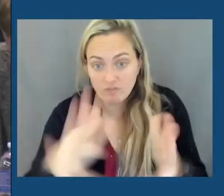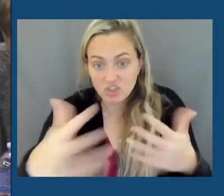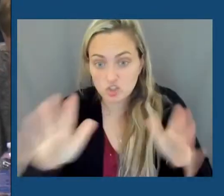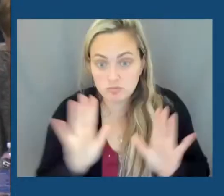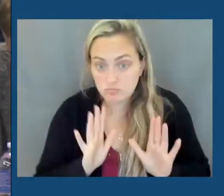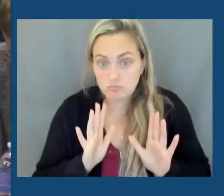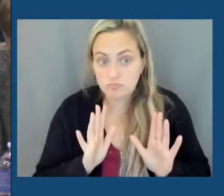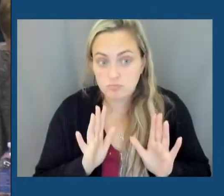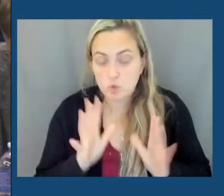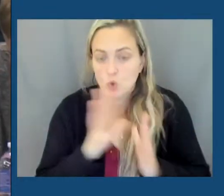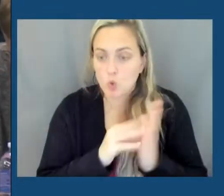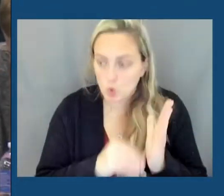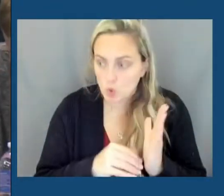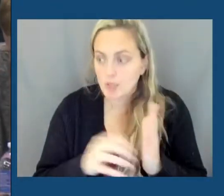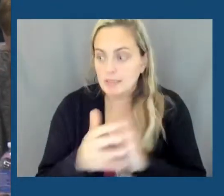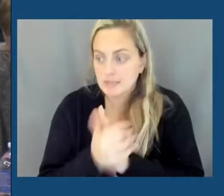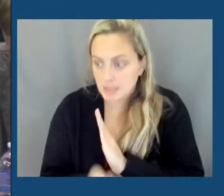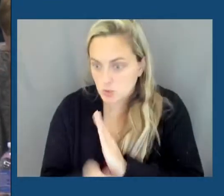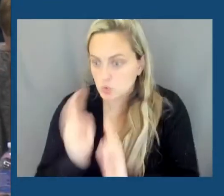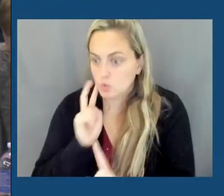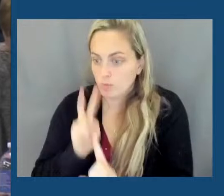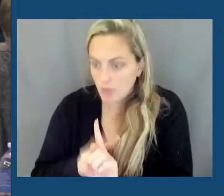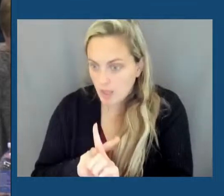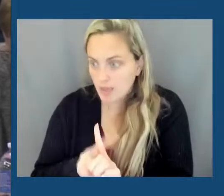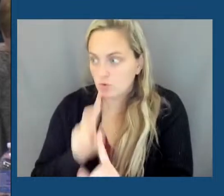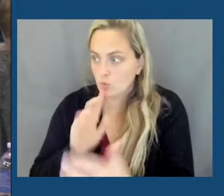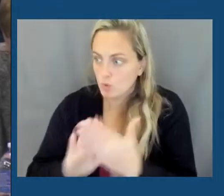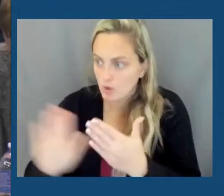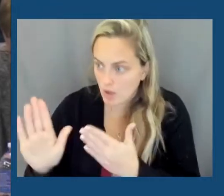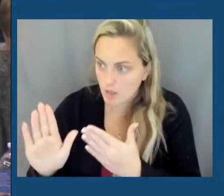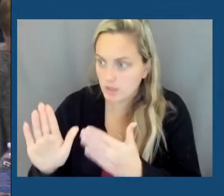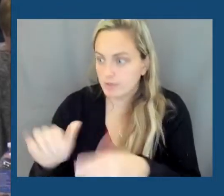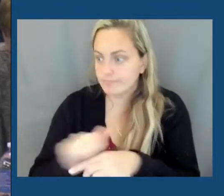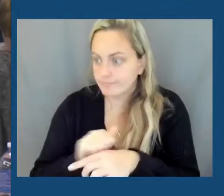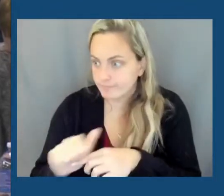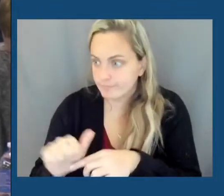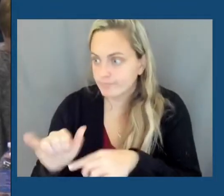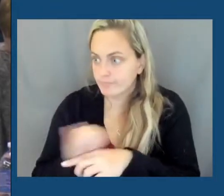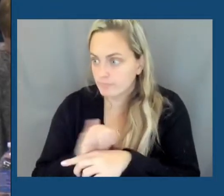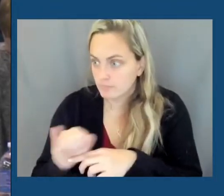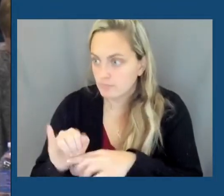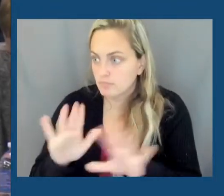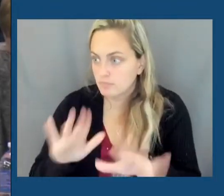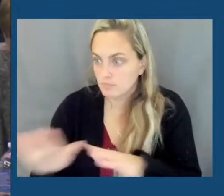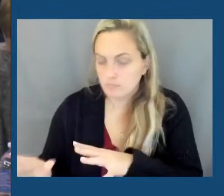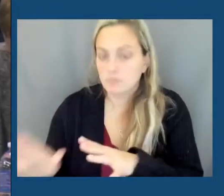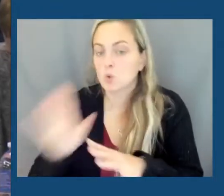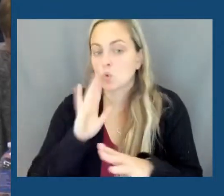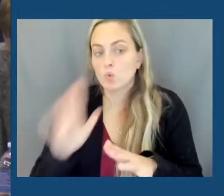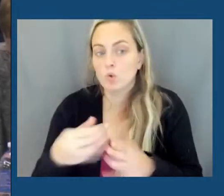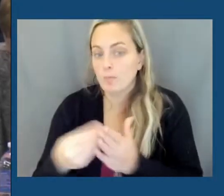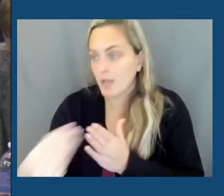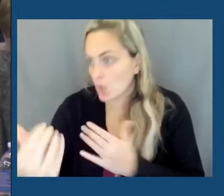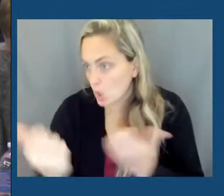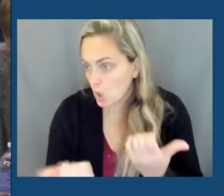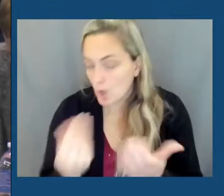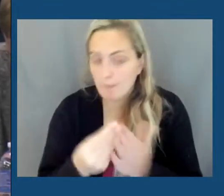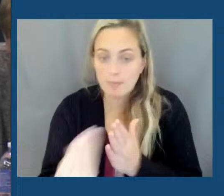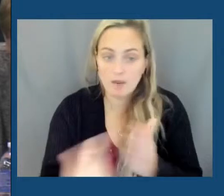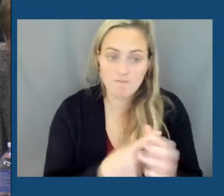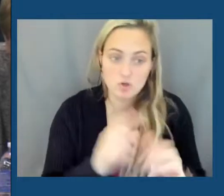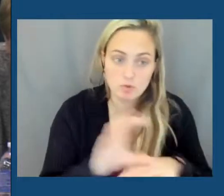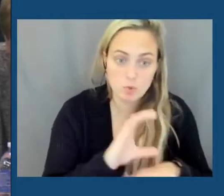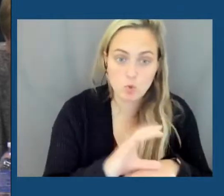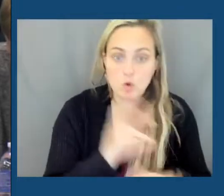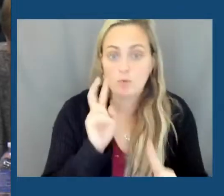skills to give you the skills you need to go to college, get an apprenticeship. You do all of these things, you can go buy a car, you can buy your first computer, then you can